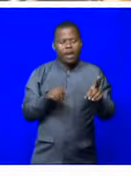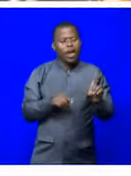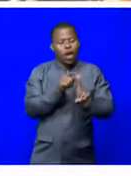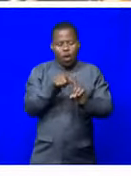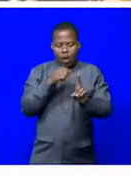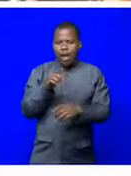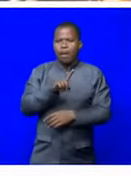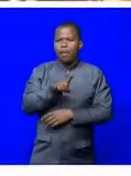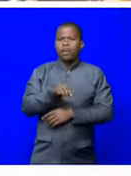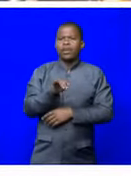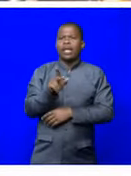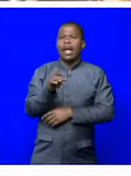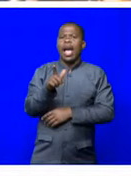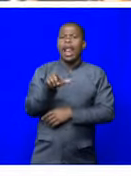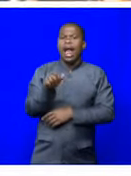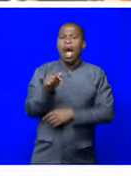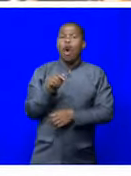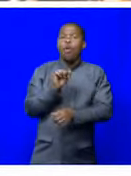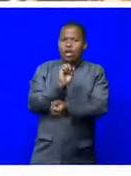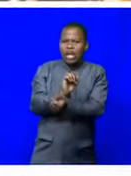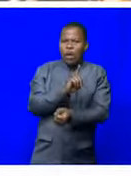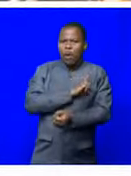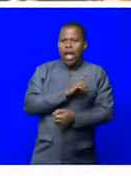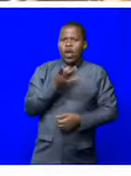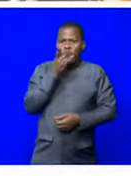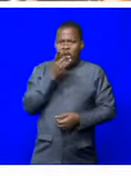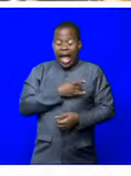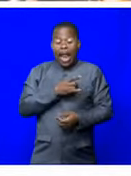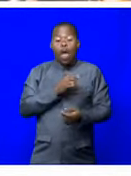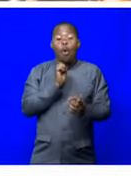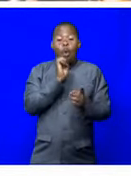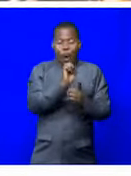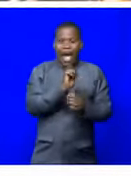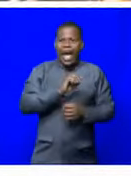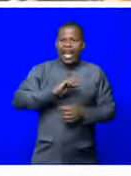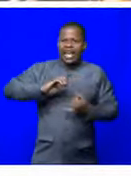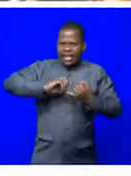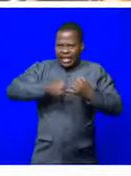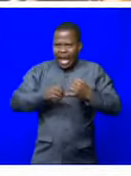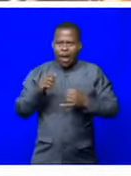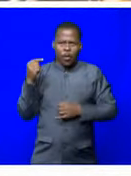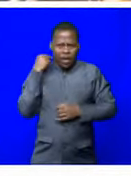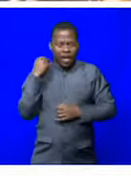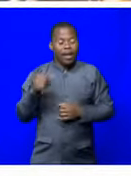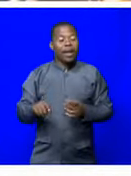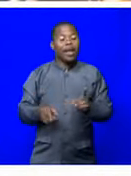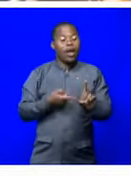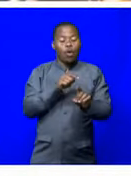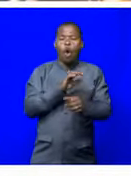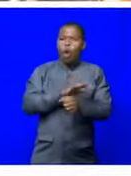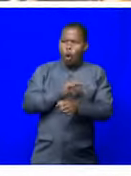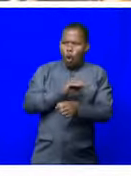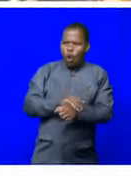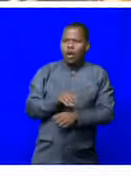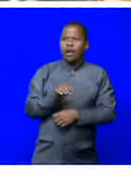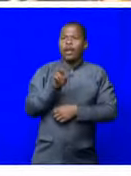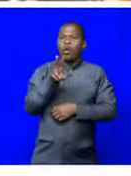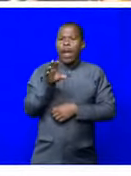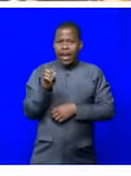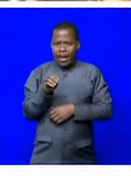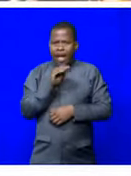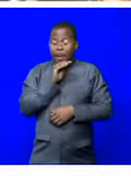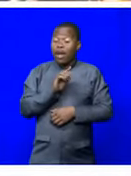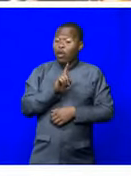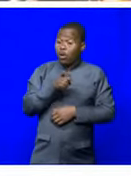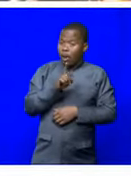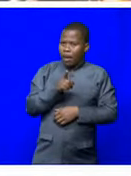loboshelwe tinsolo tekwetama kubulala singani sakhe. Lo msolwalo neminyaka lengamashumi lamabili usolakala